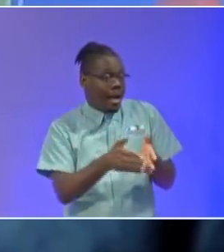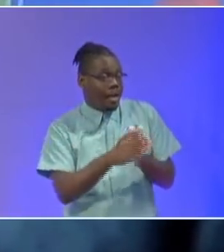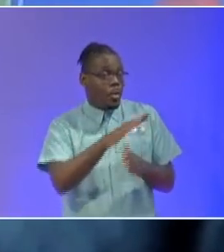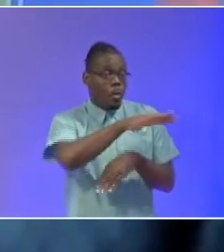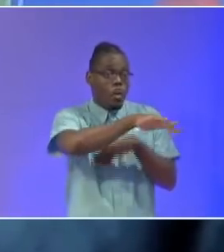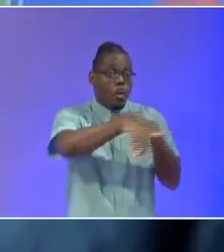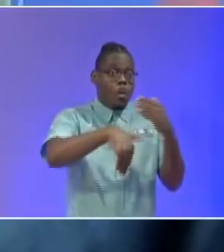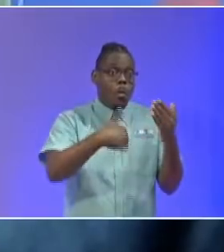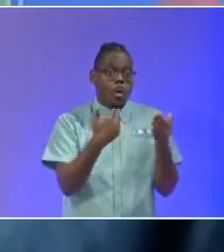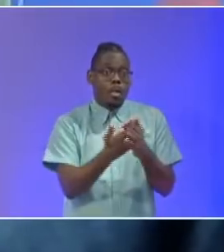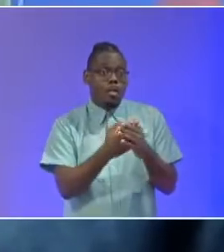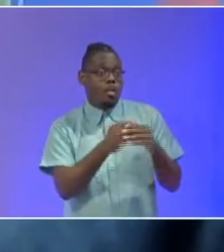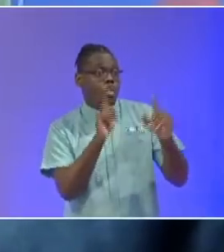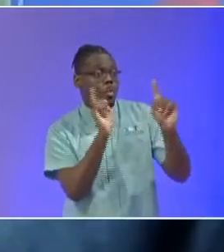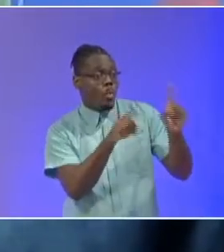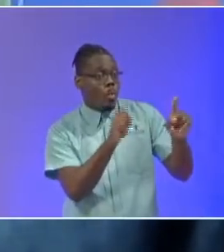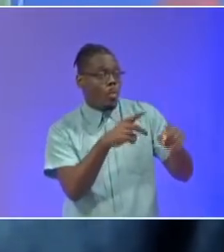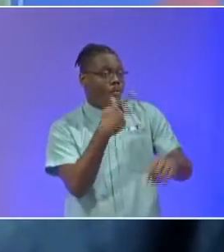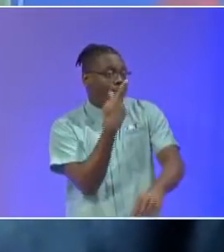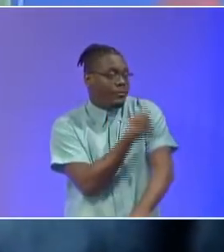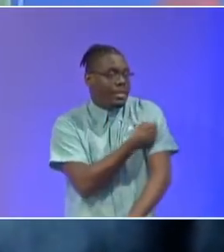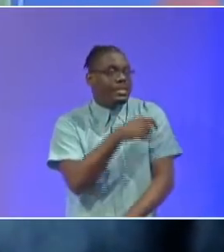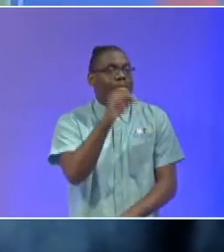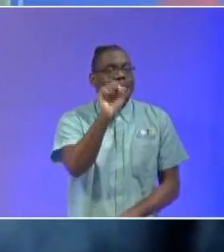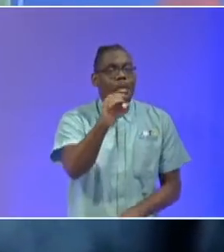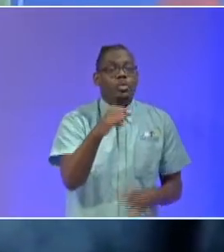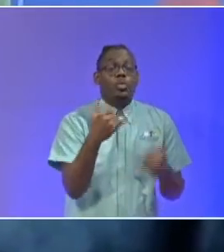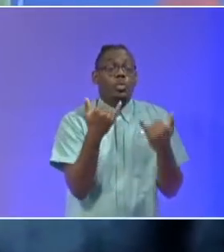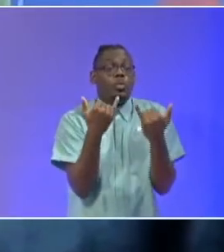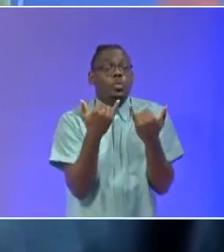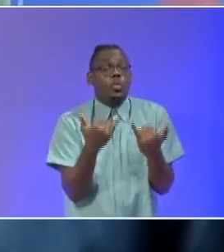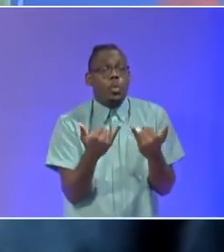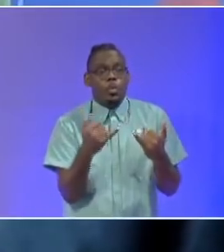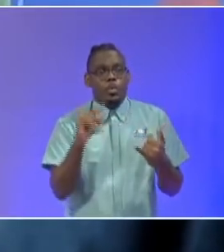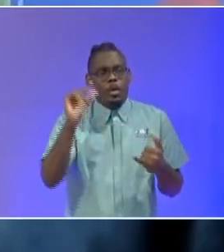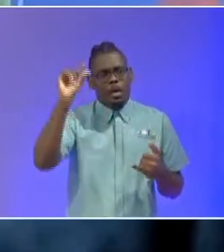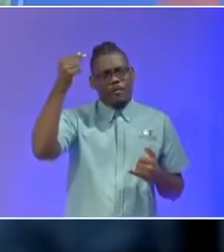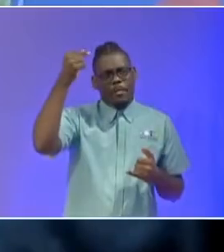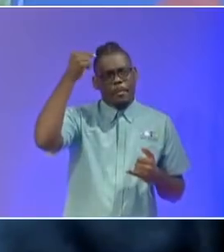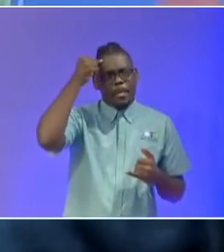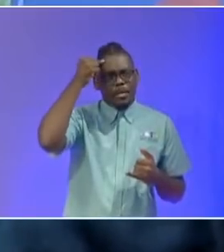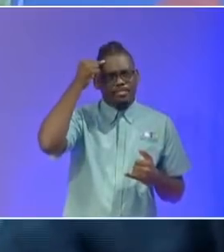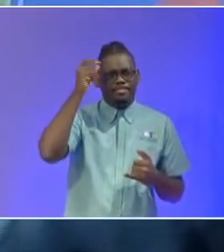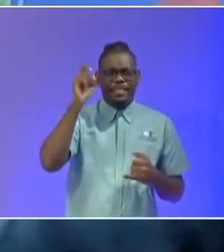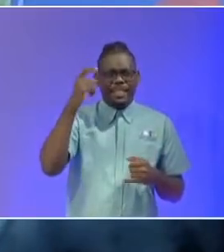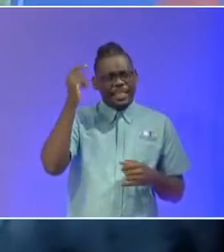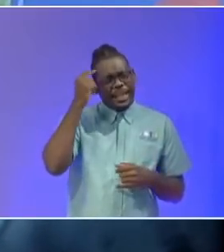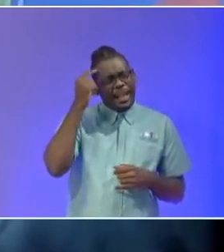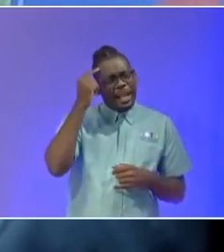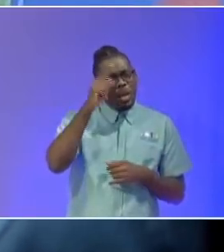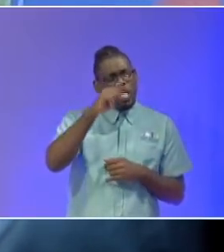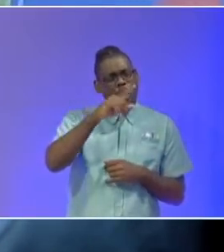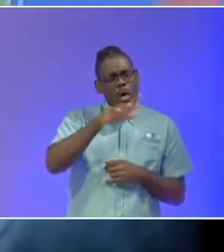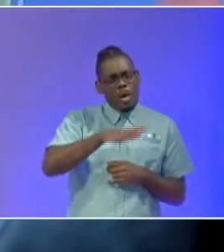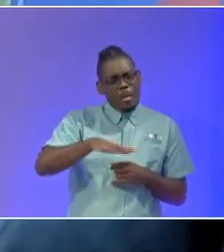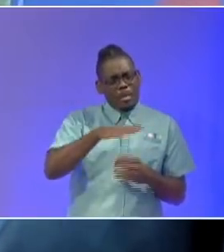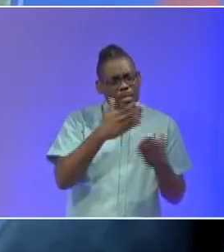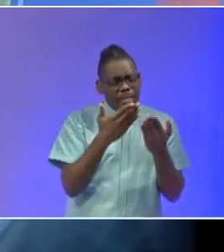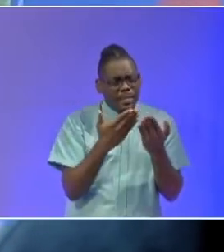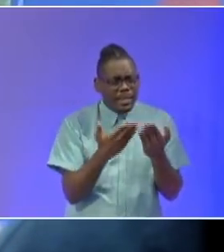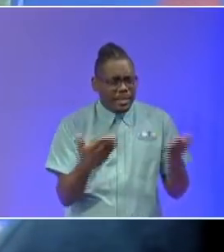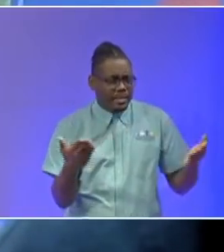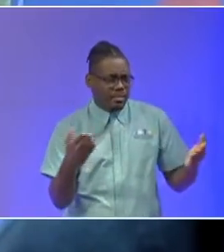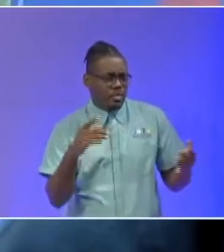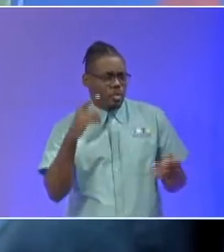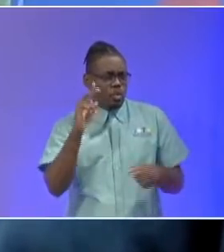testing devices that could be used, let's say, at homes, in the context of, while the government's position is clear on